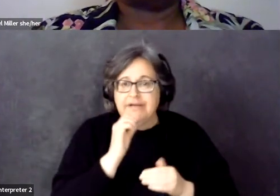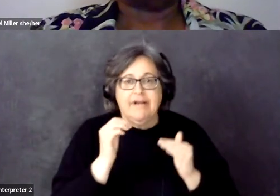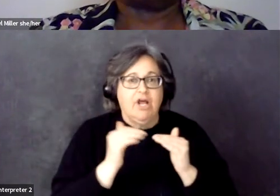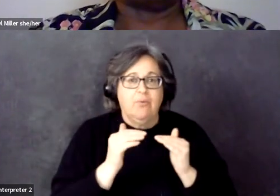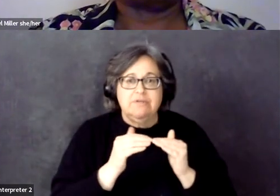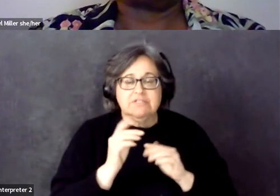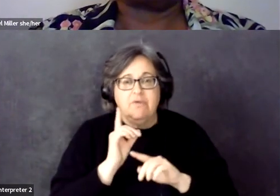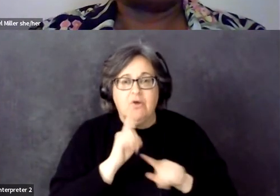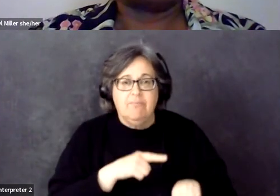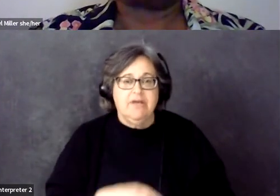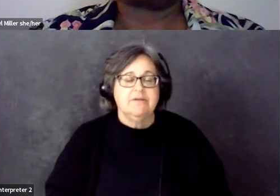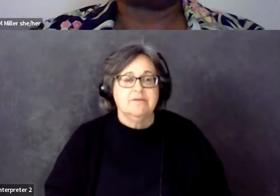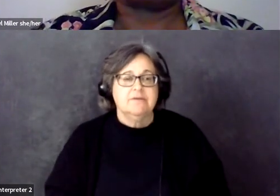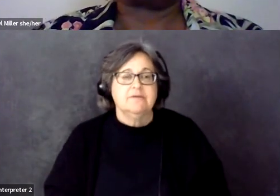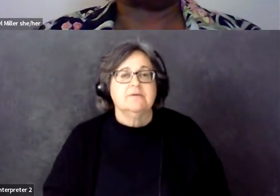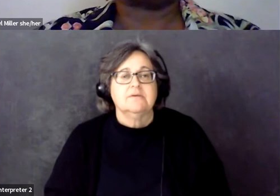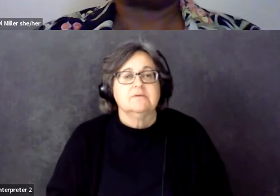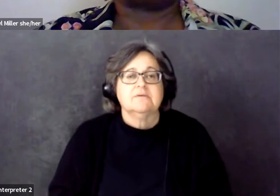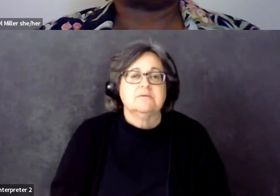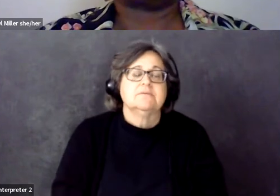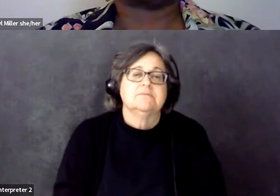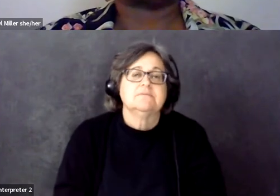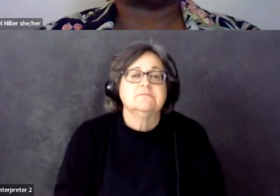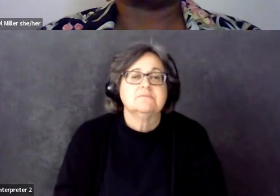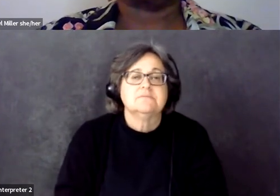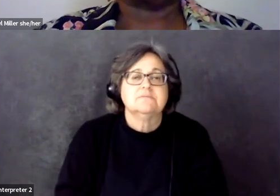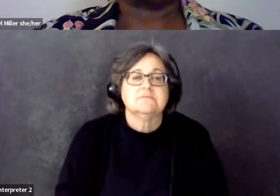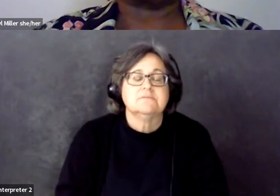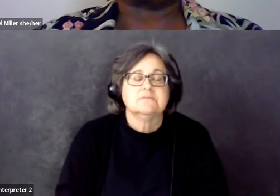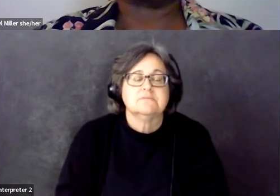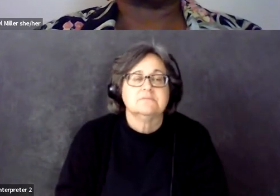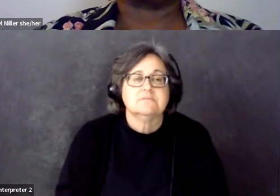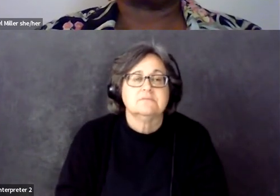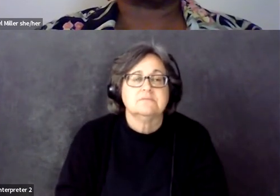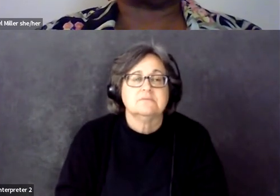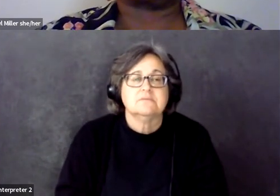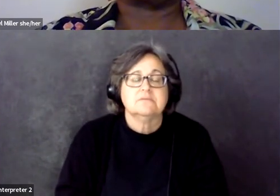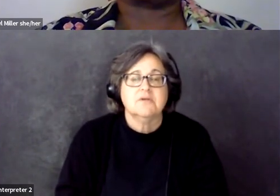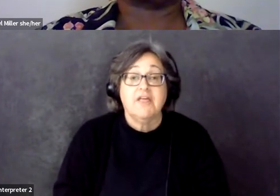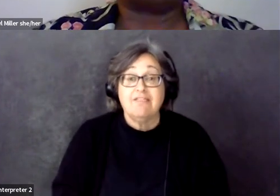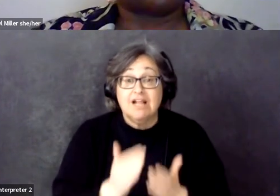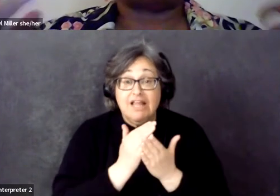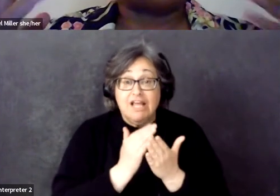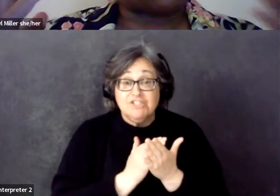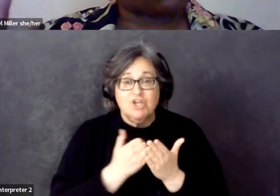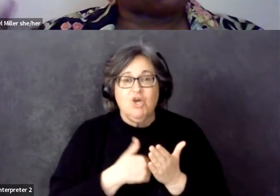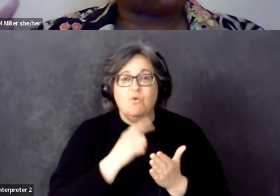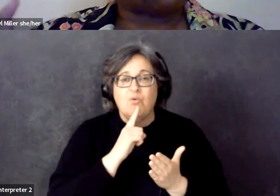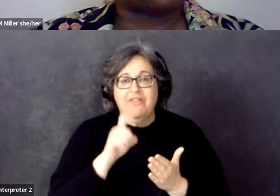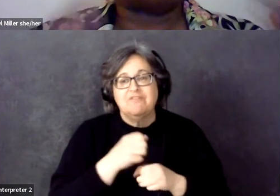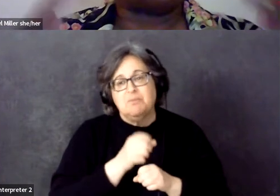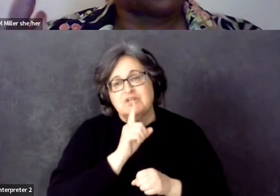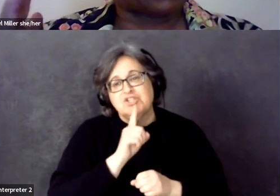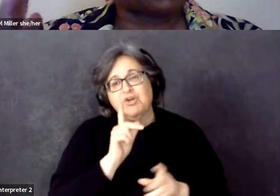command. And so I think that what is really the lesson learned is that we really have to make sure that